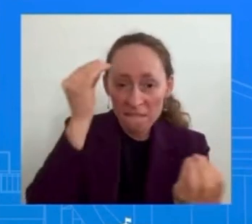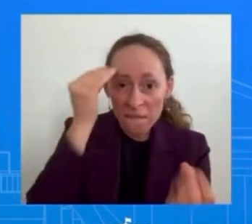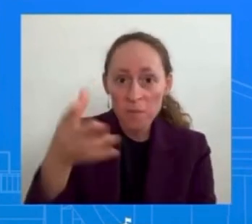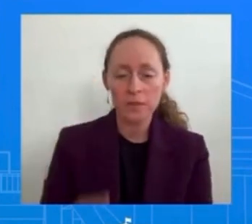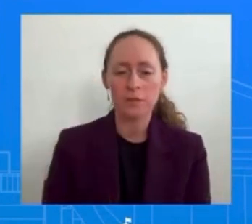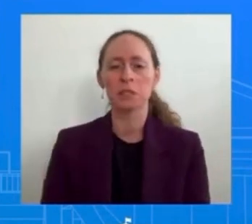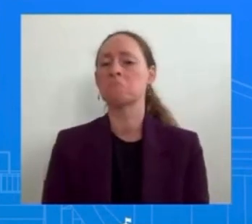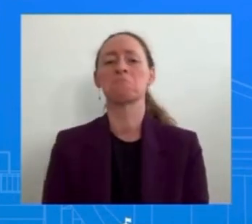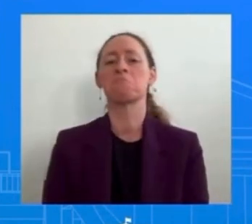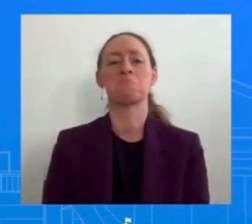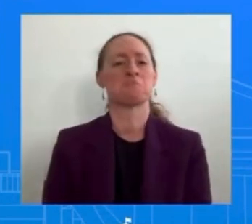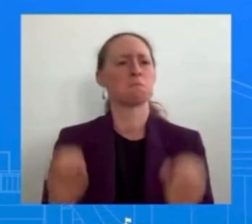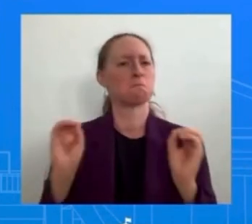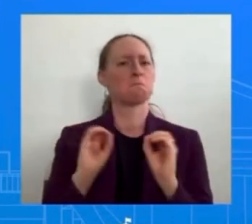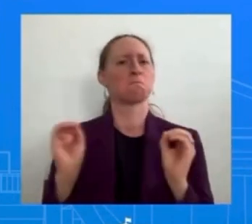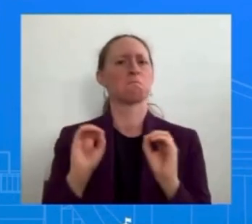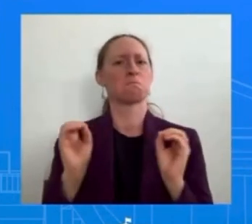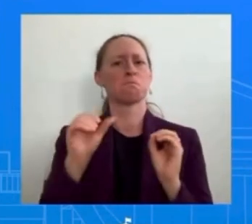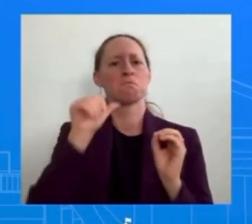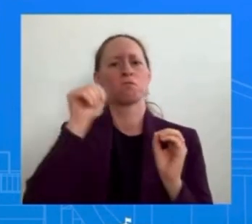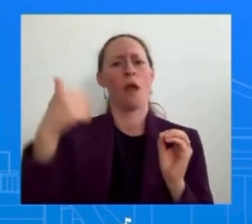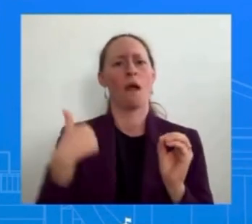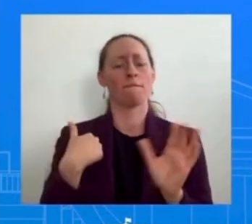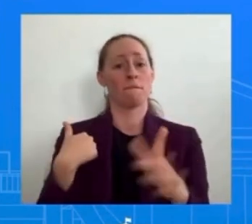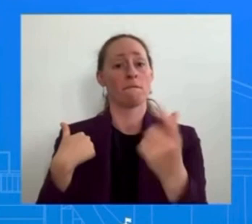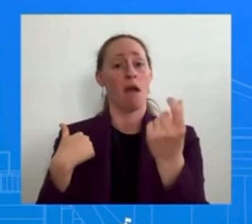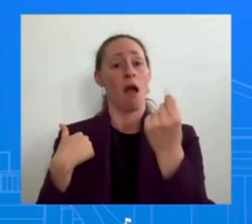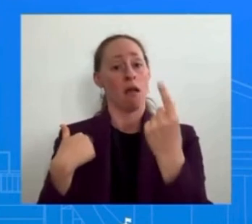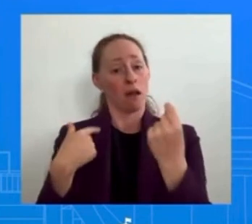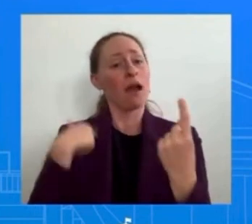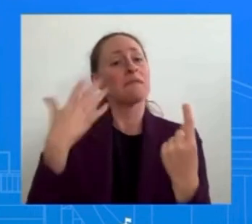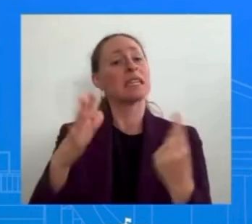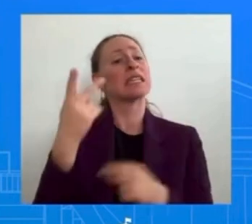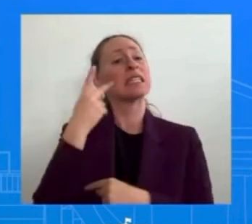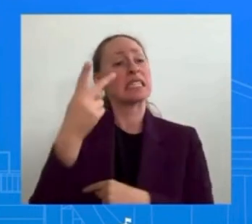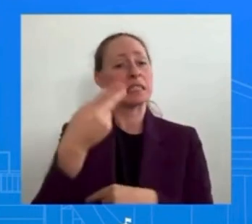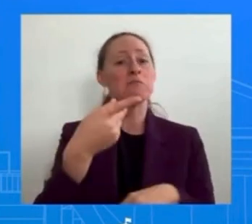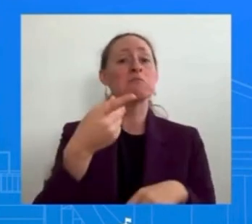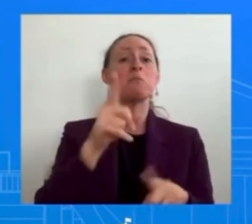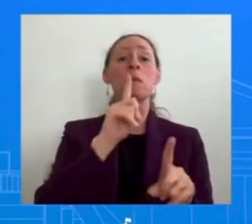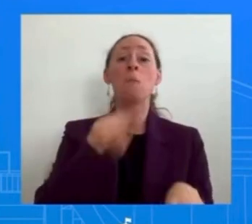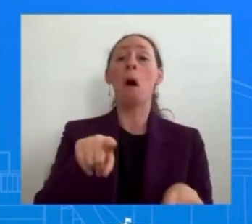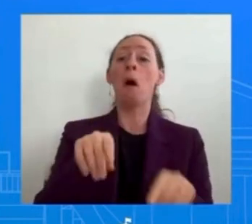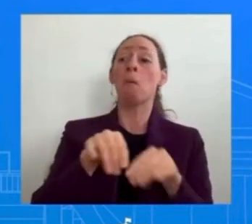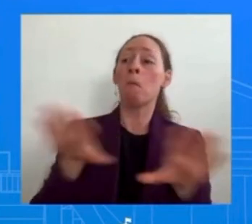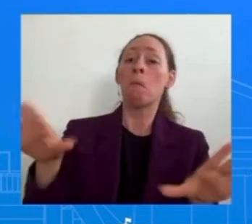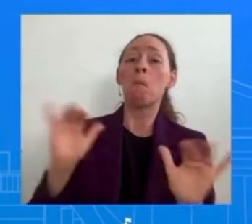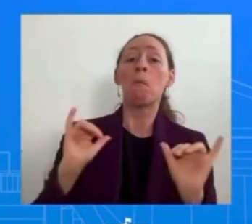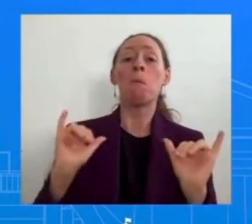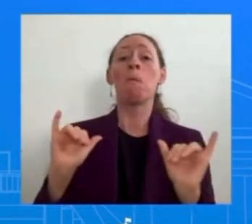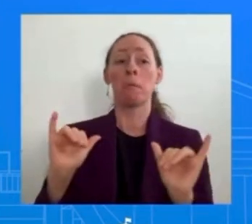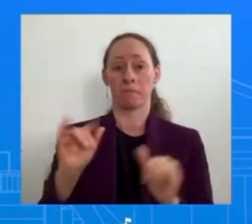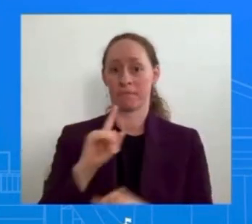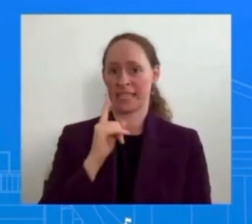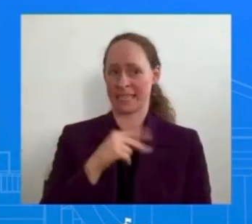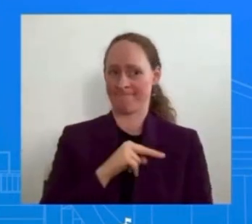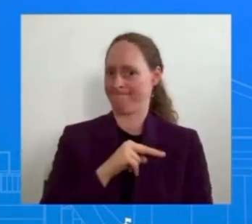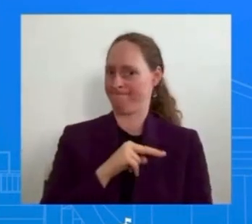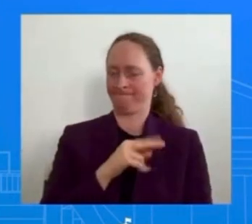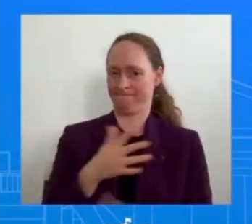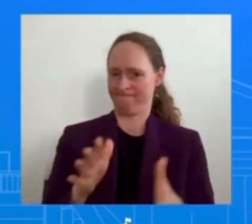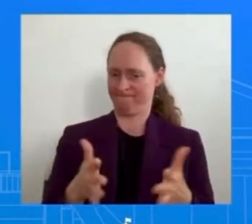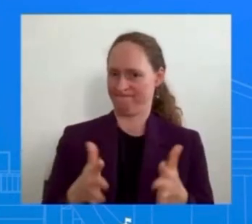weakness in China. That is something that we've seen from the experts, and there are private sector estimates of the PRC, the GDP